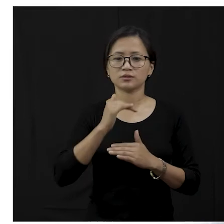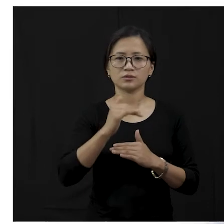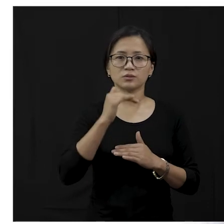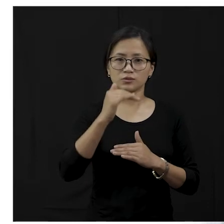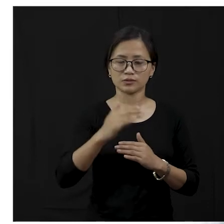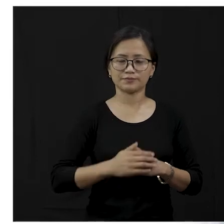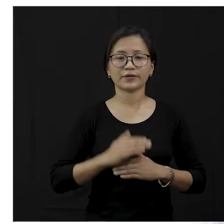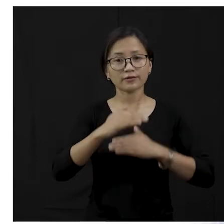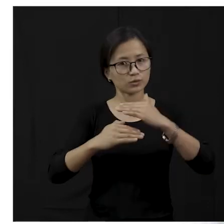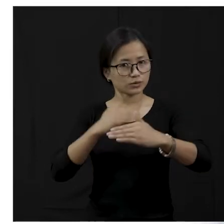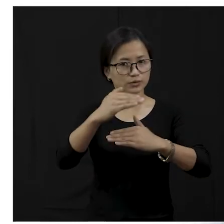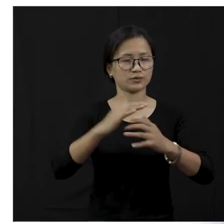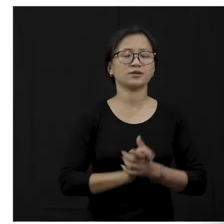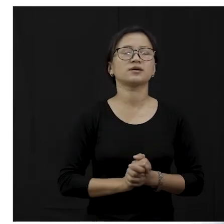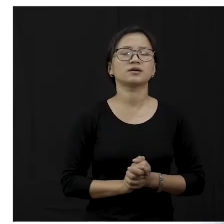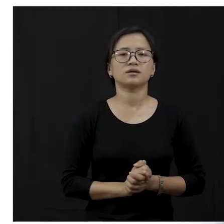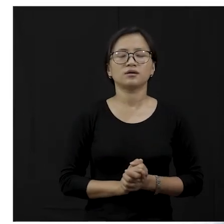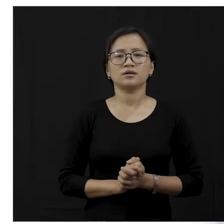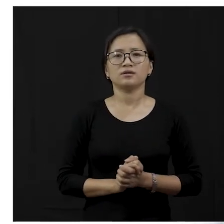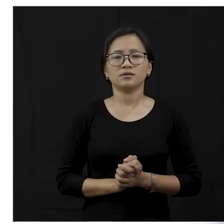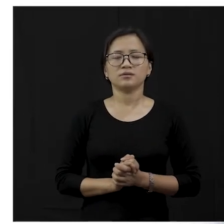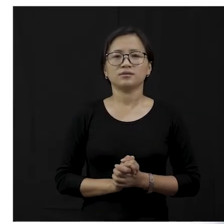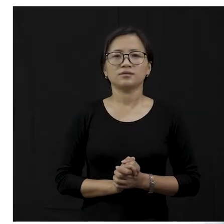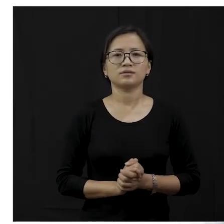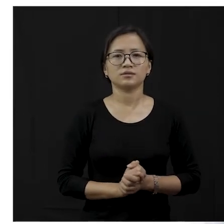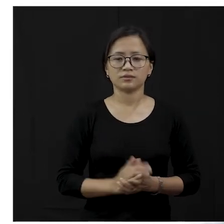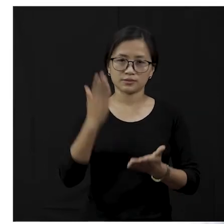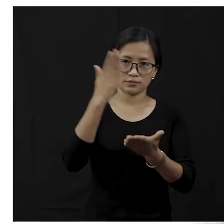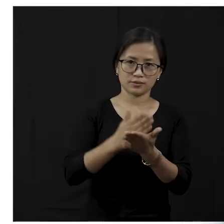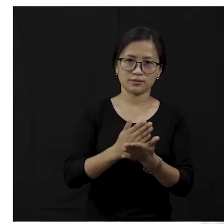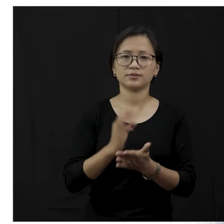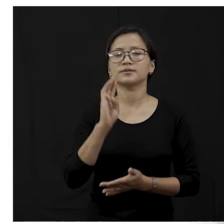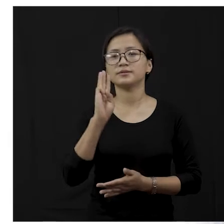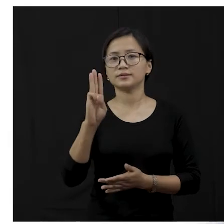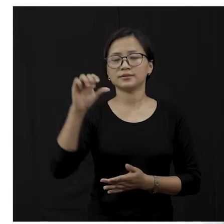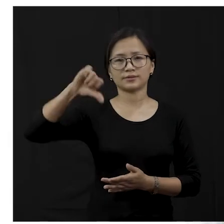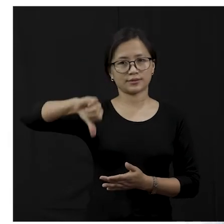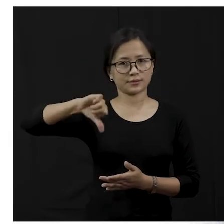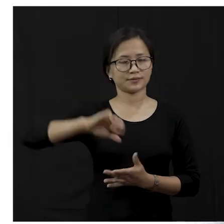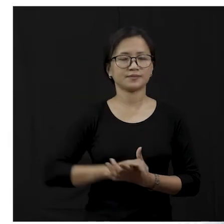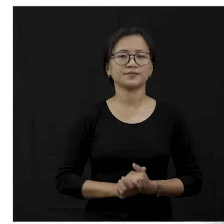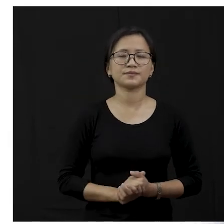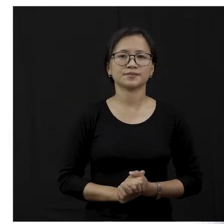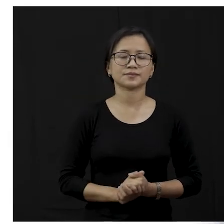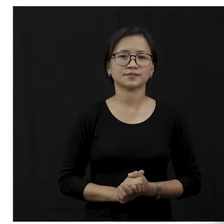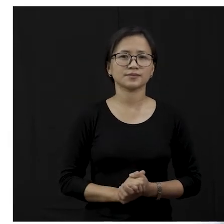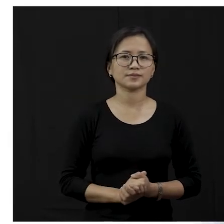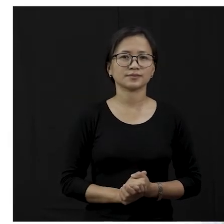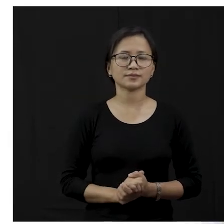to right. 1, 2, 3. Then you will stop at 39.